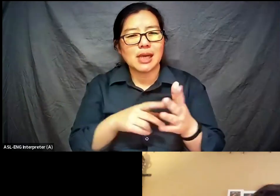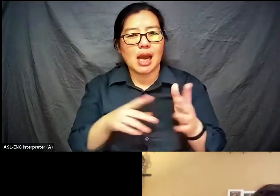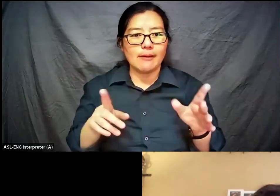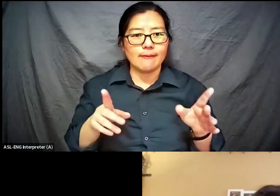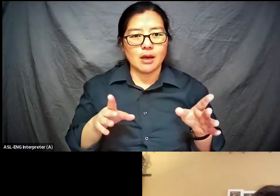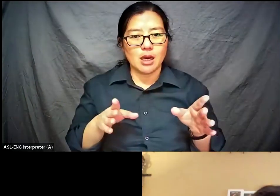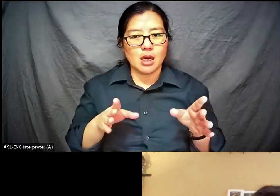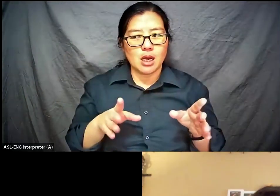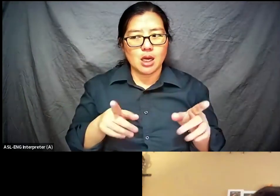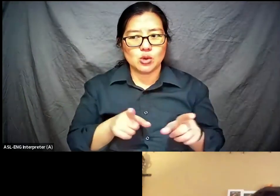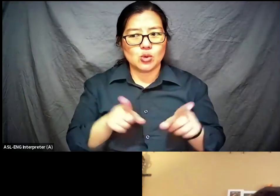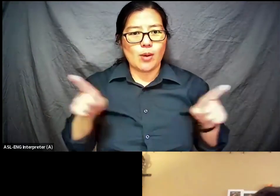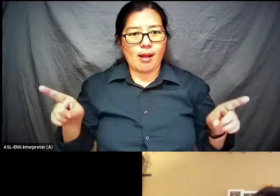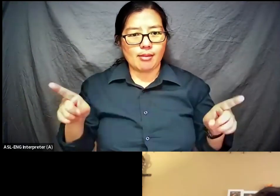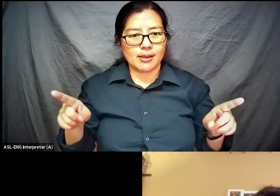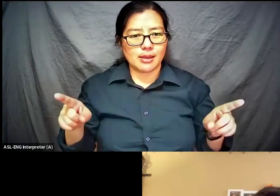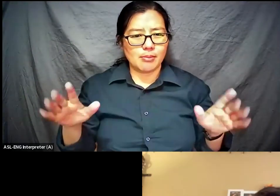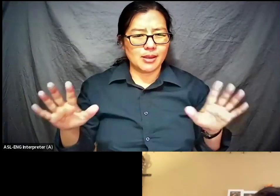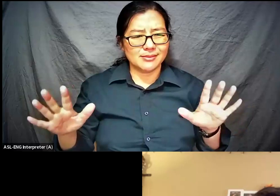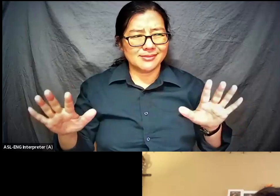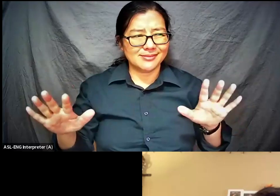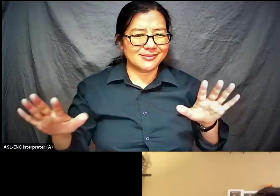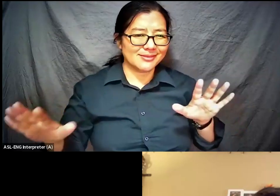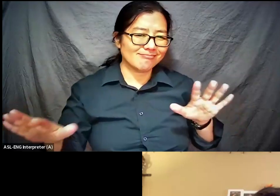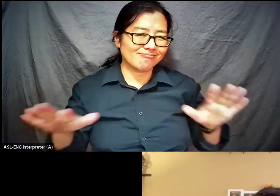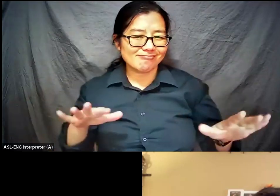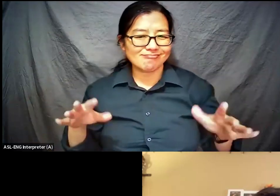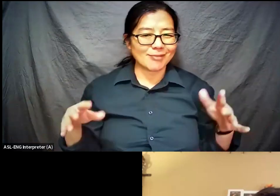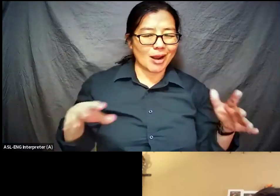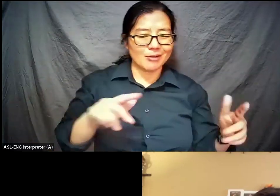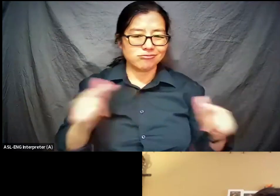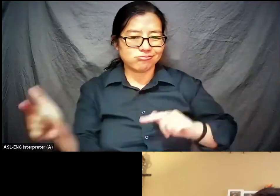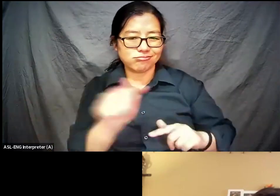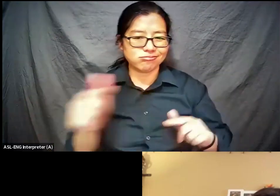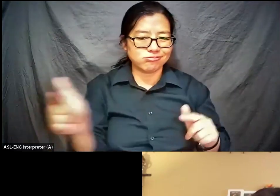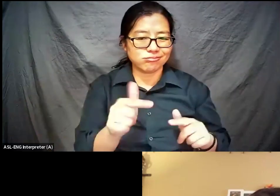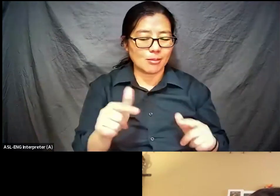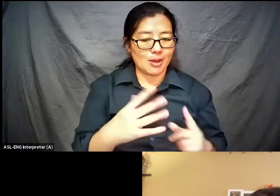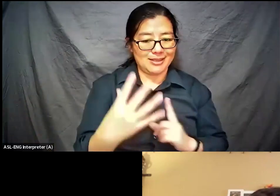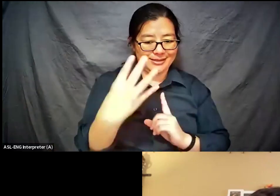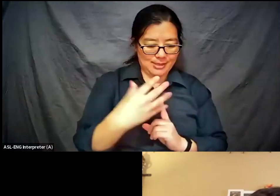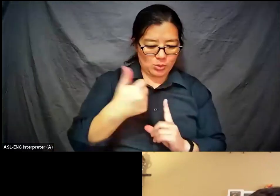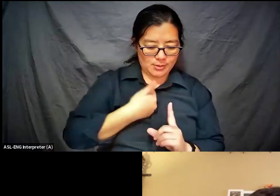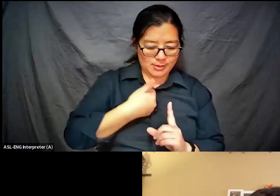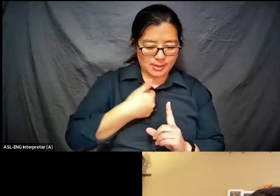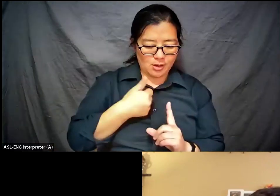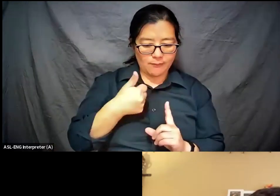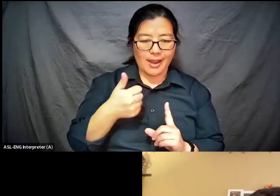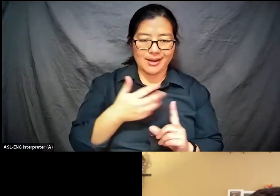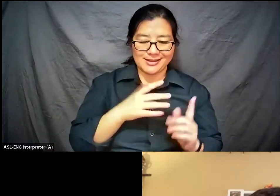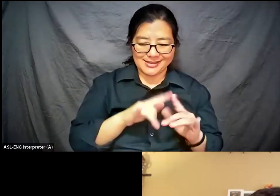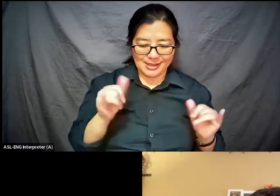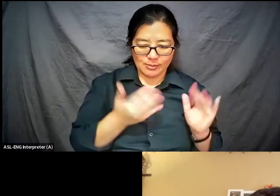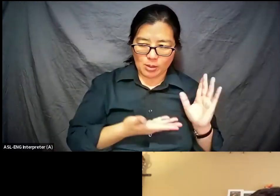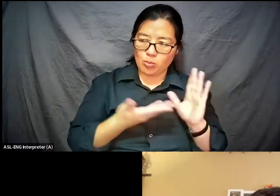down to take the next question, and if you would like to pass to another panelist, you don't have to be the first one to go, but part of your